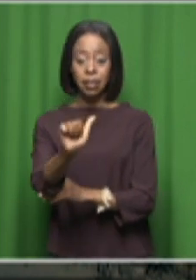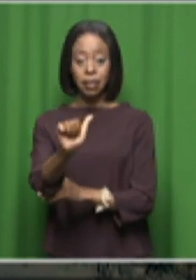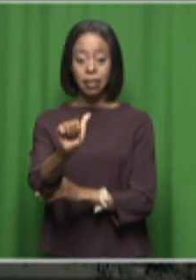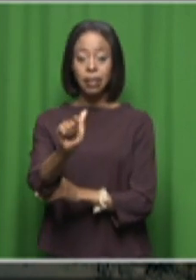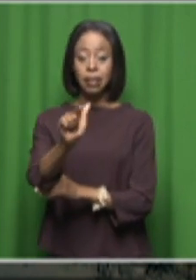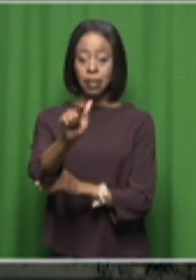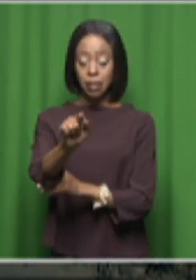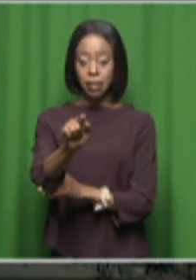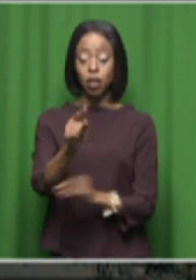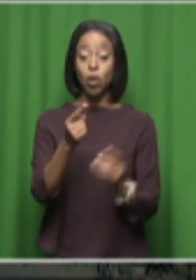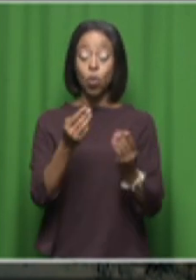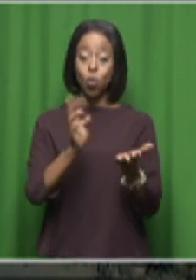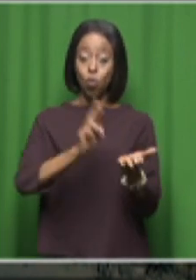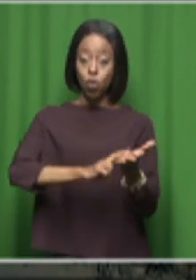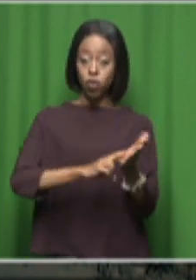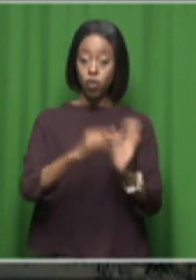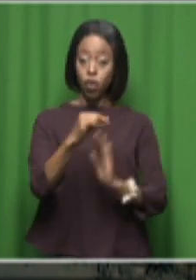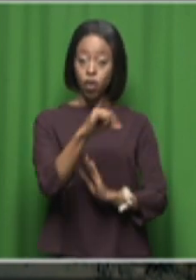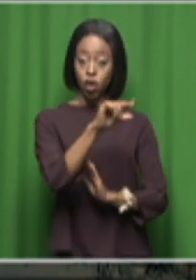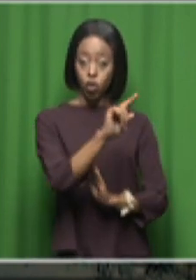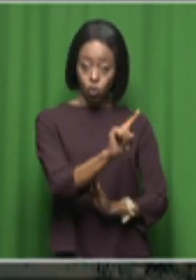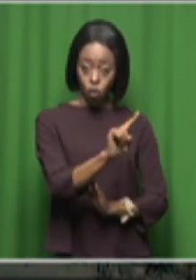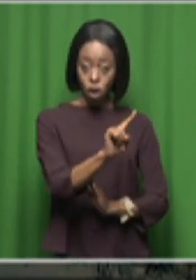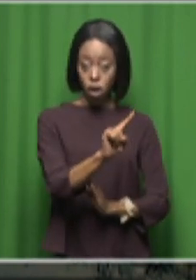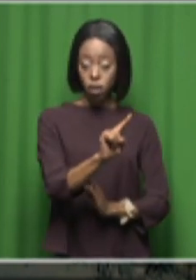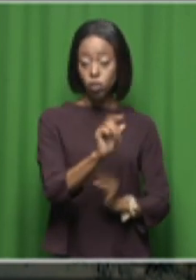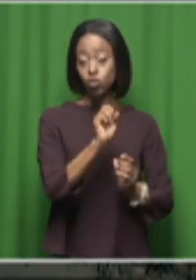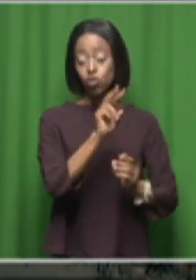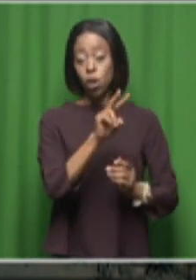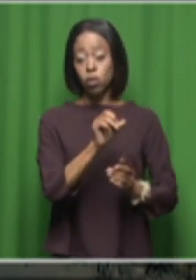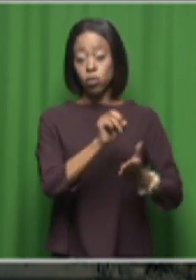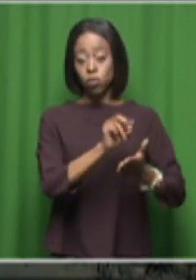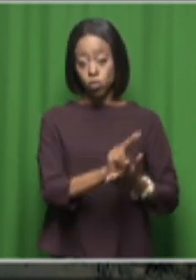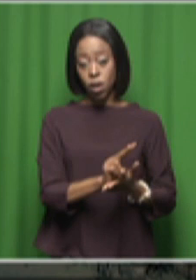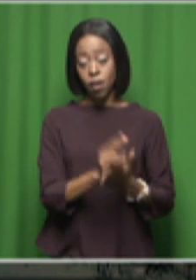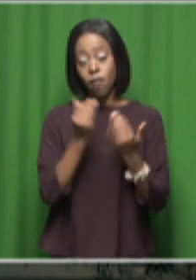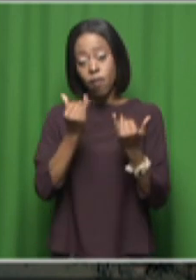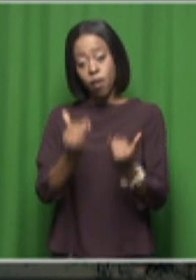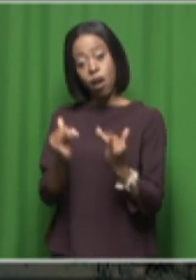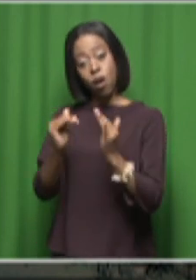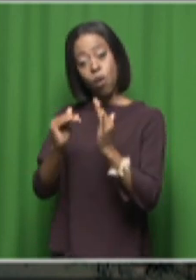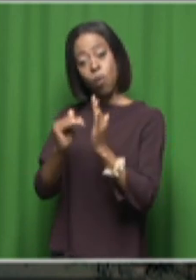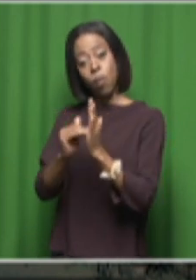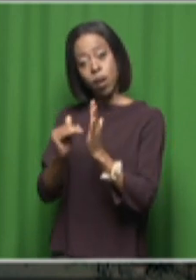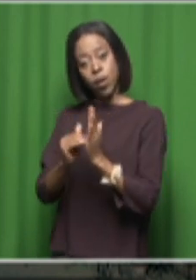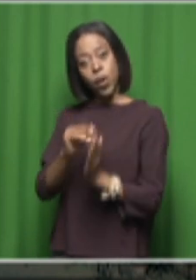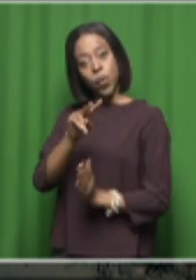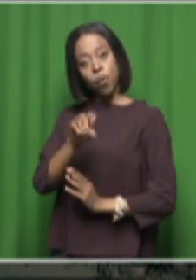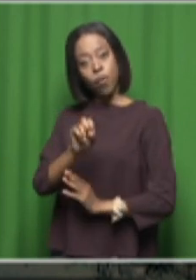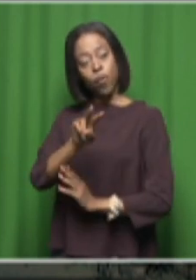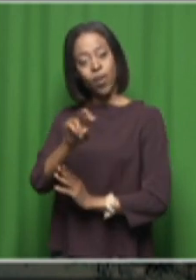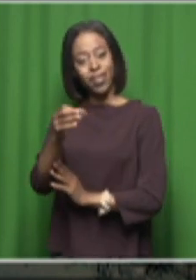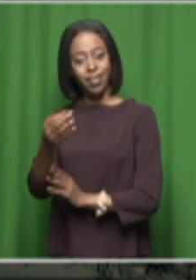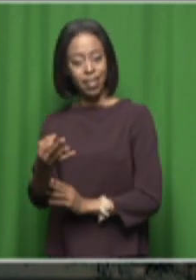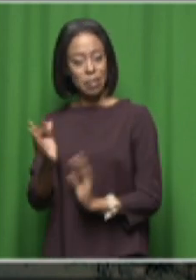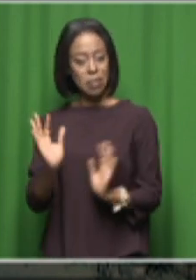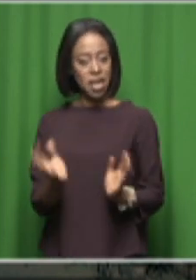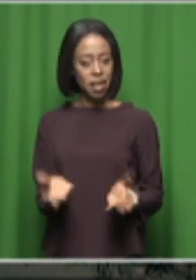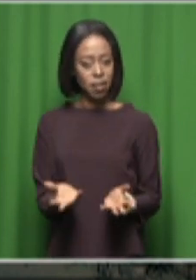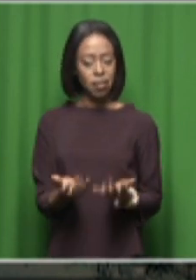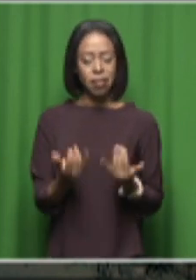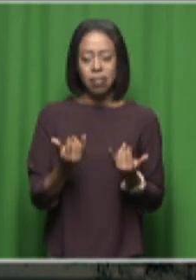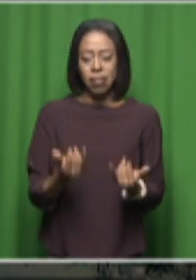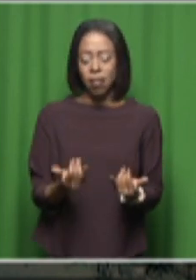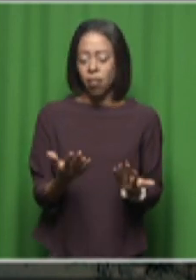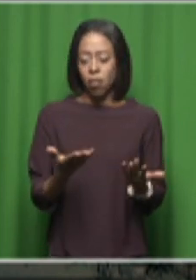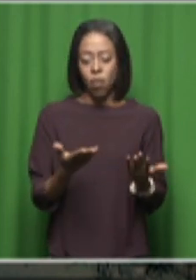740,566 of those progressed from grade 1 in 2012 to grade 12 in 2023. So what